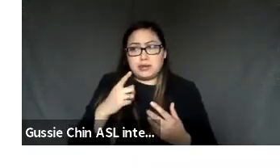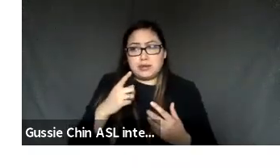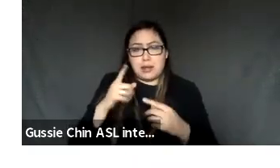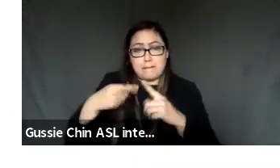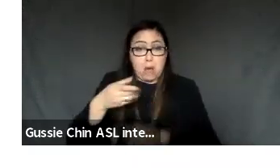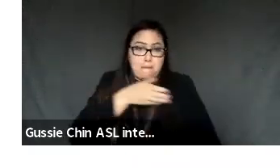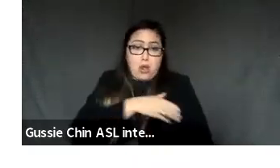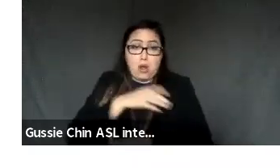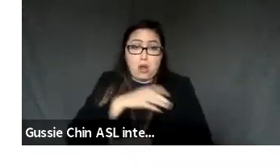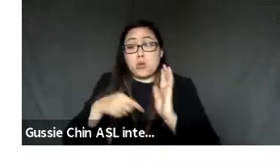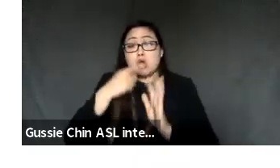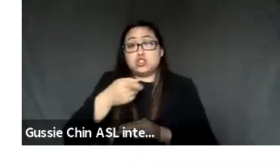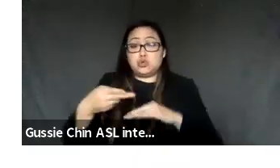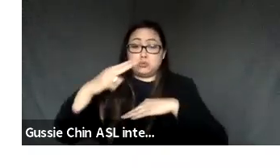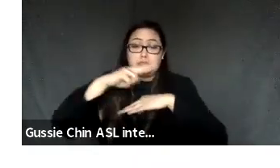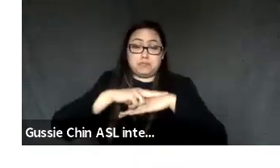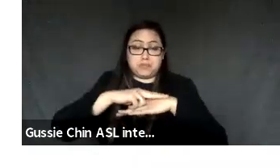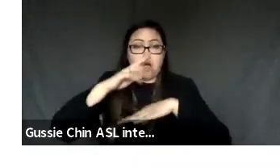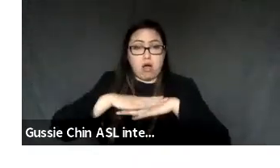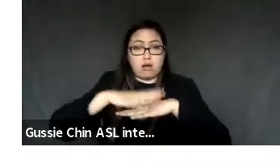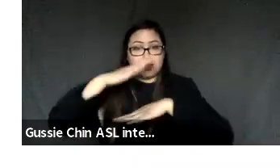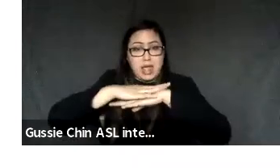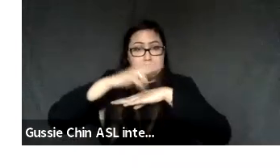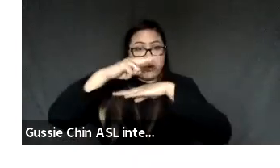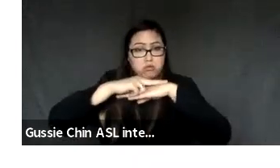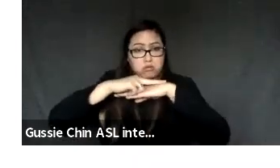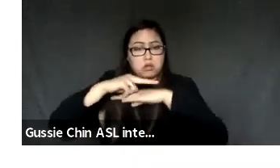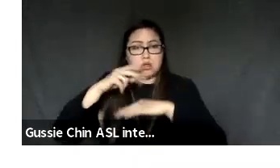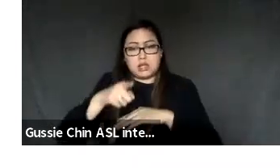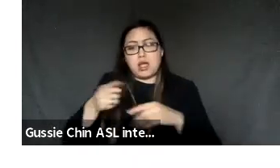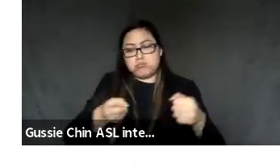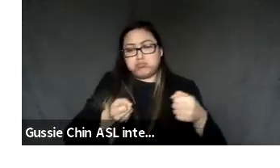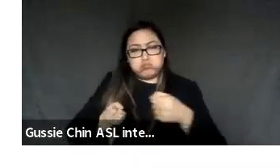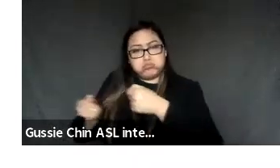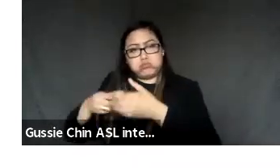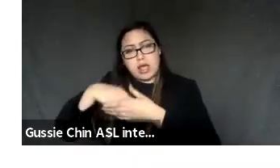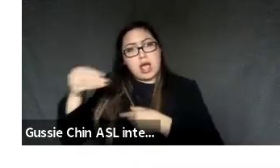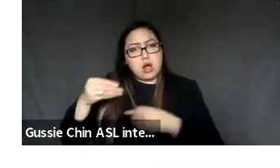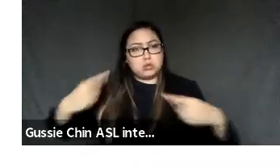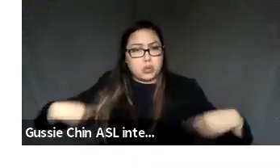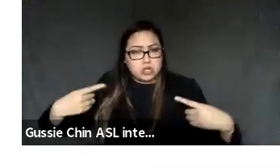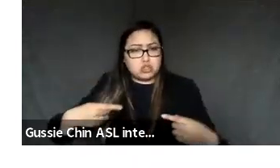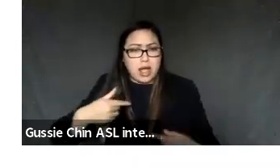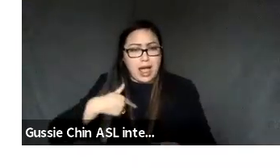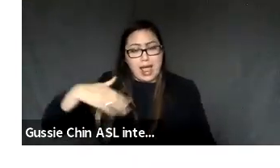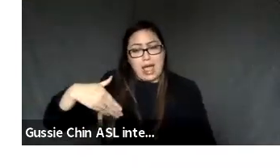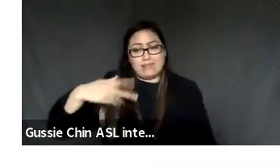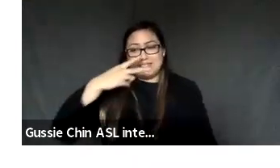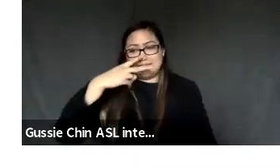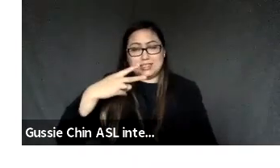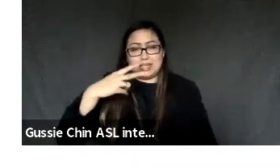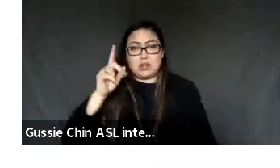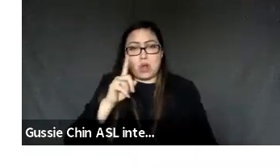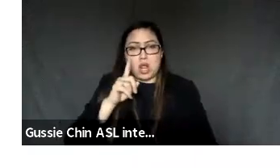the chair or anything else from that area. And so I've not seen where there's been any